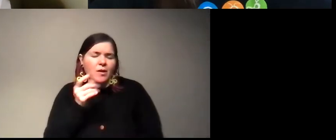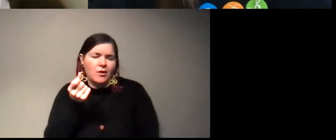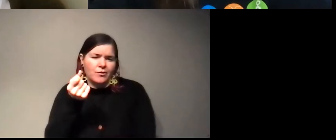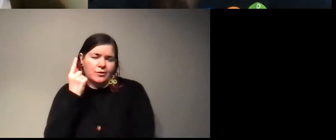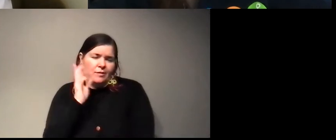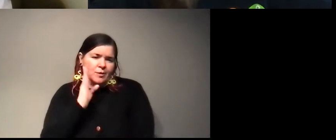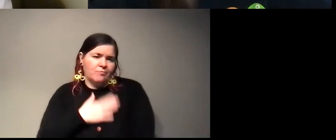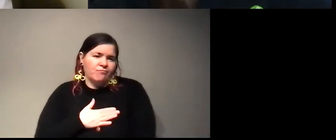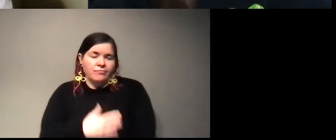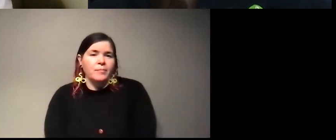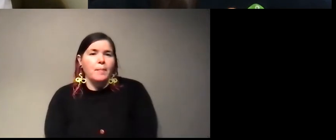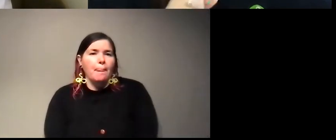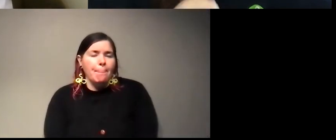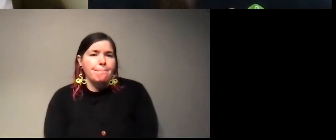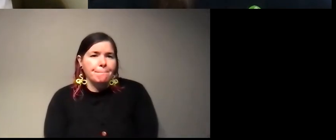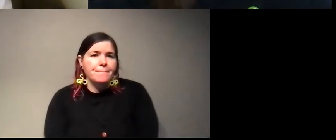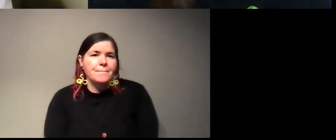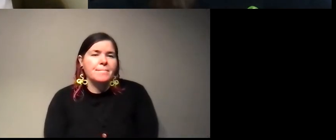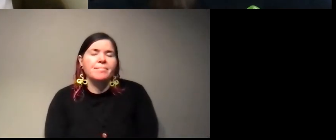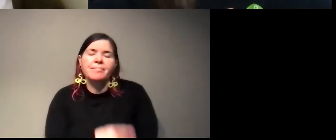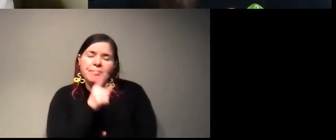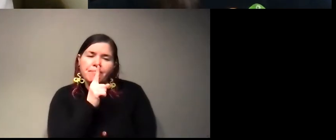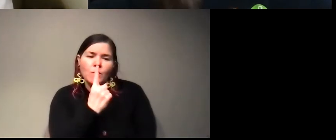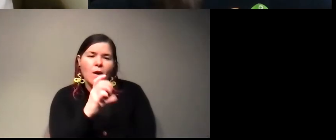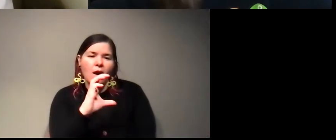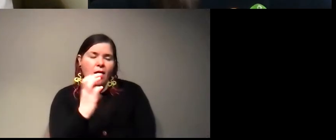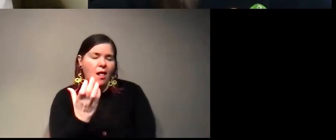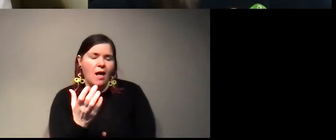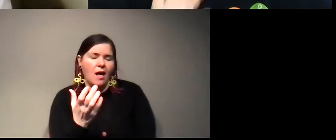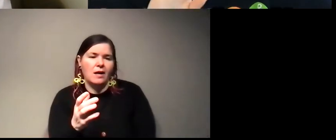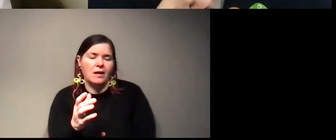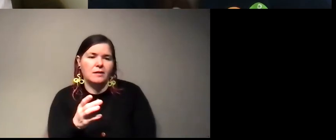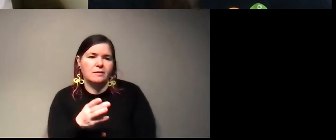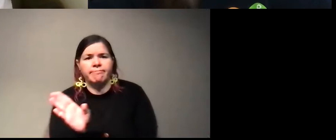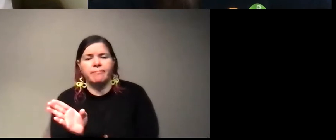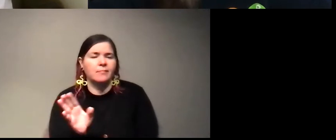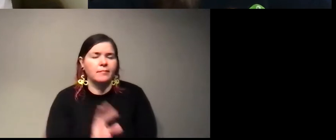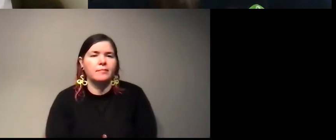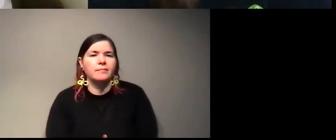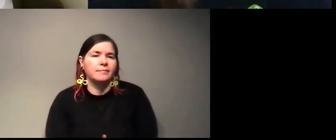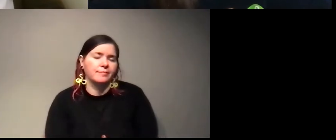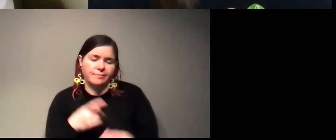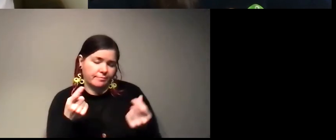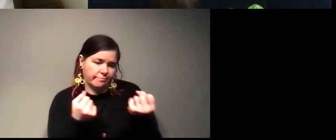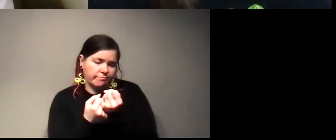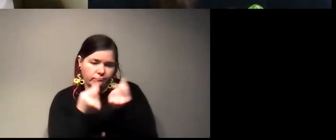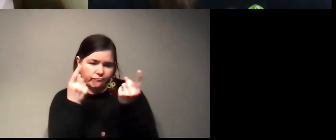enjoy. Awesome. Yeah, don't let one class bring you down. Cosign big time on that